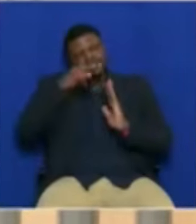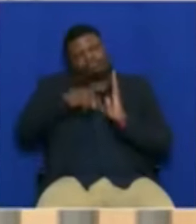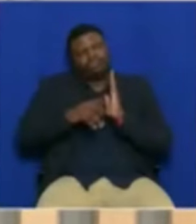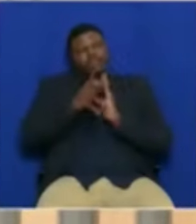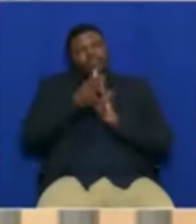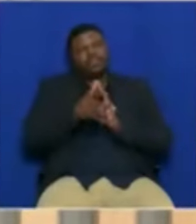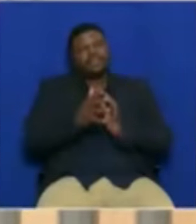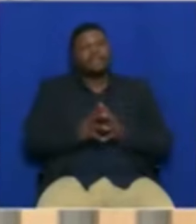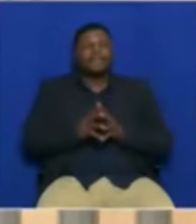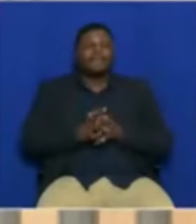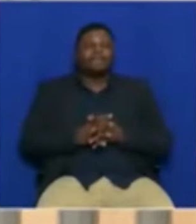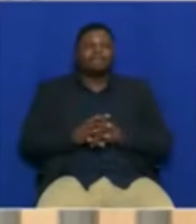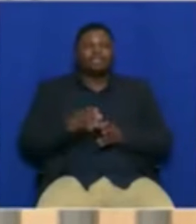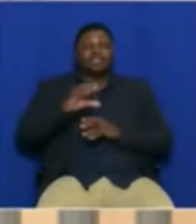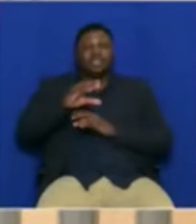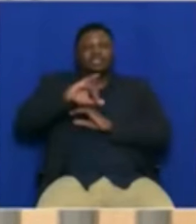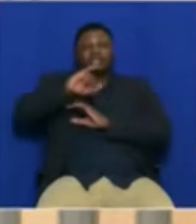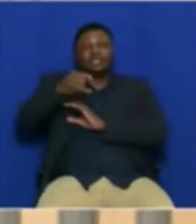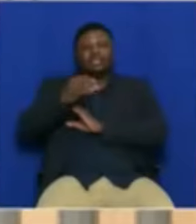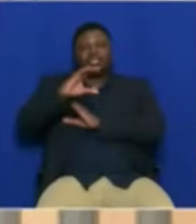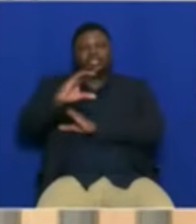CJC